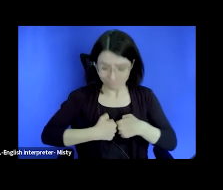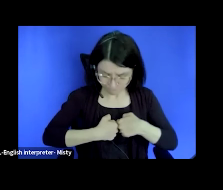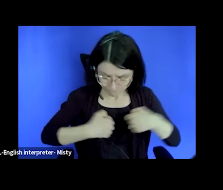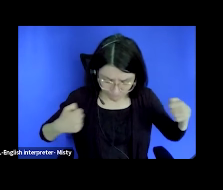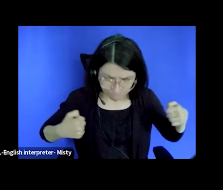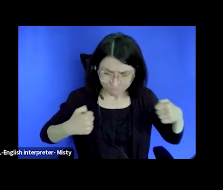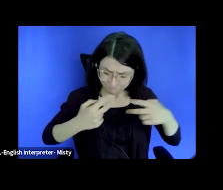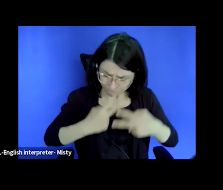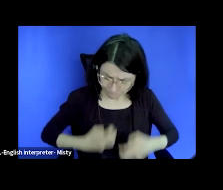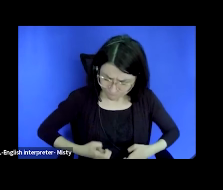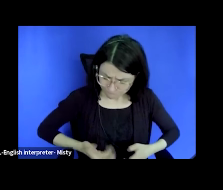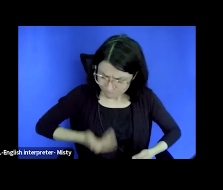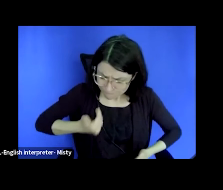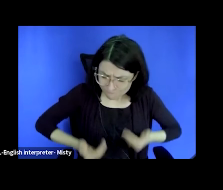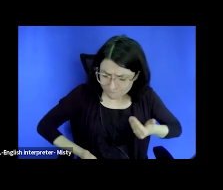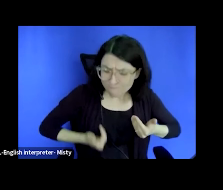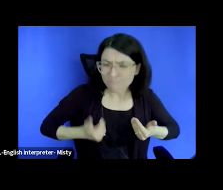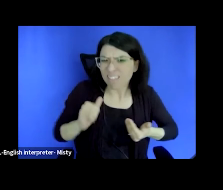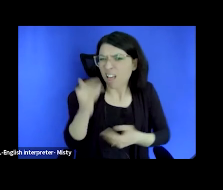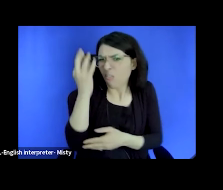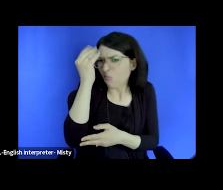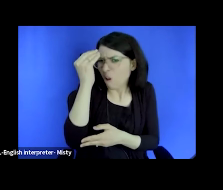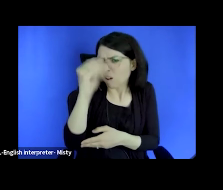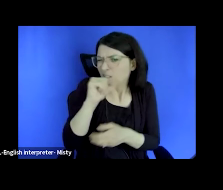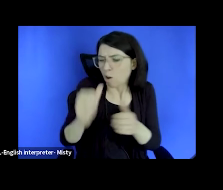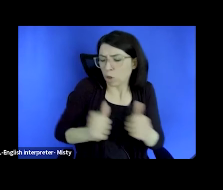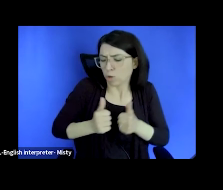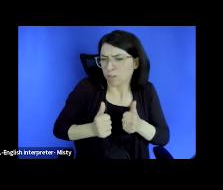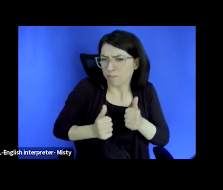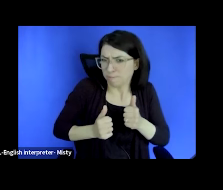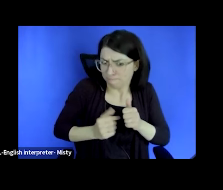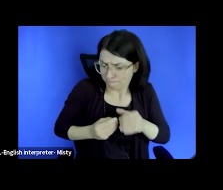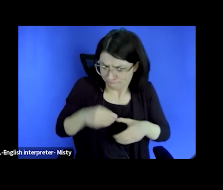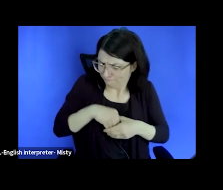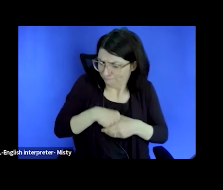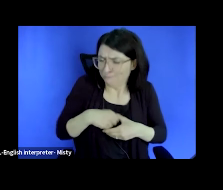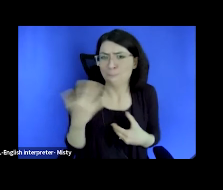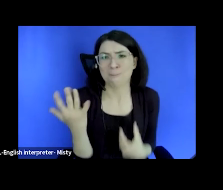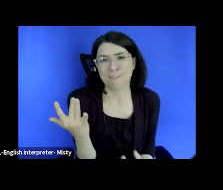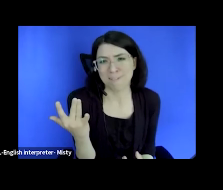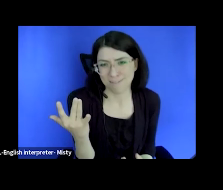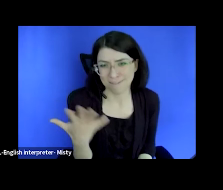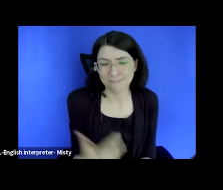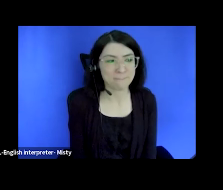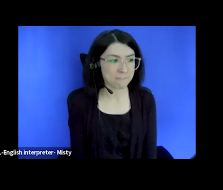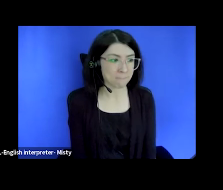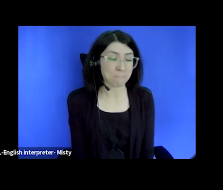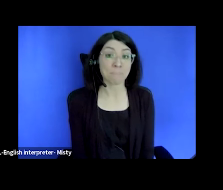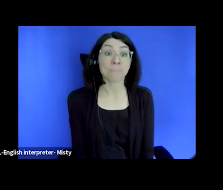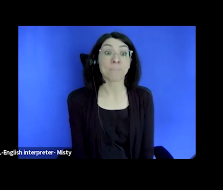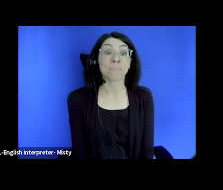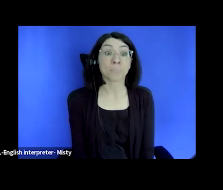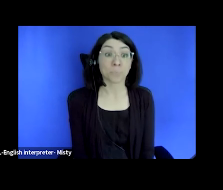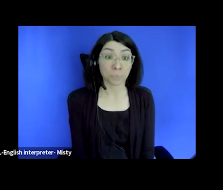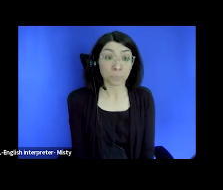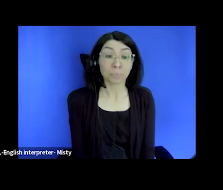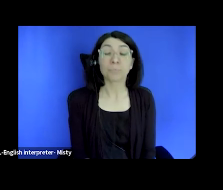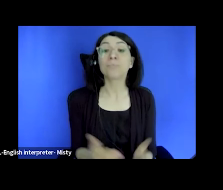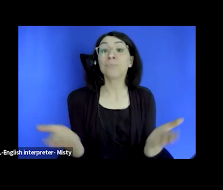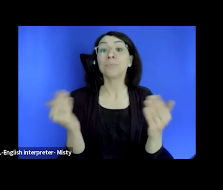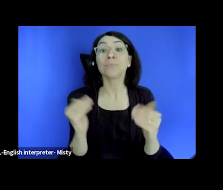unassertive thoughts. Okay, we'll move forward. So let's take a look at our assertive rights, and